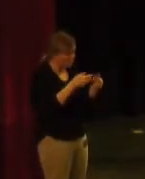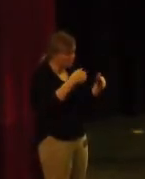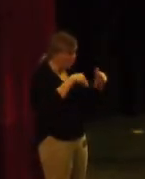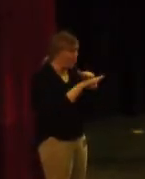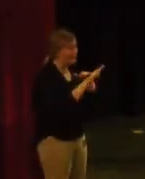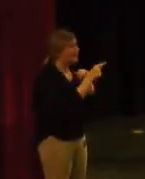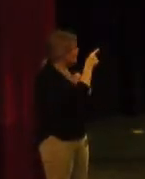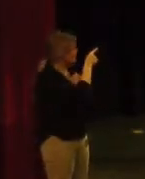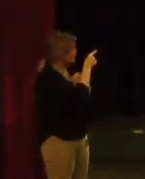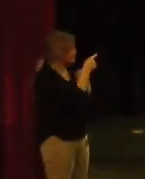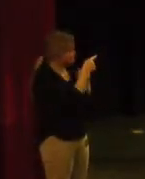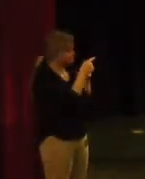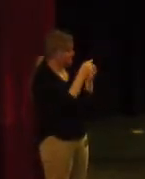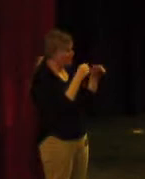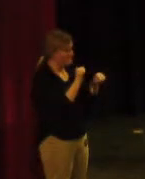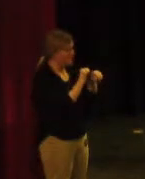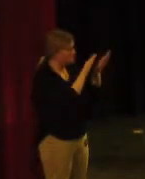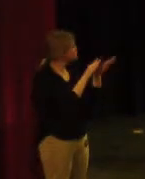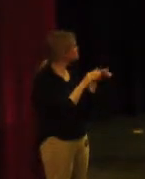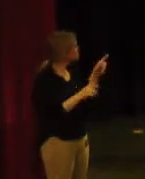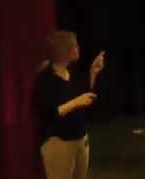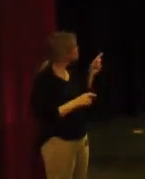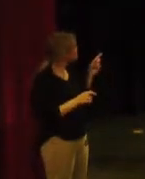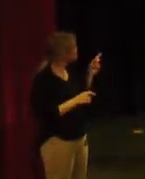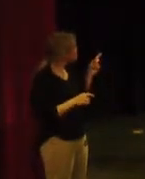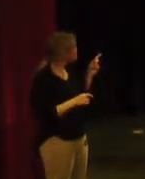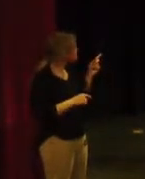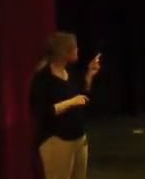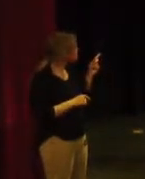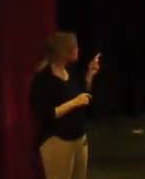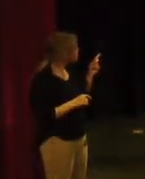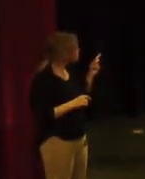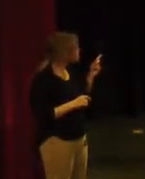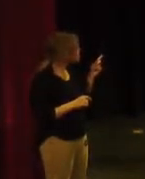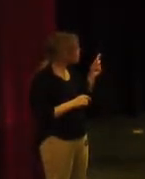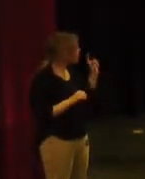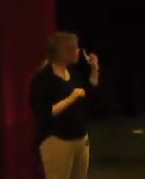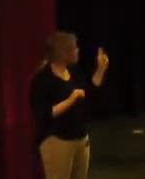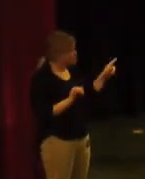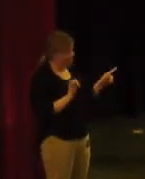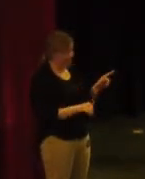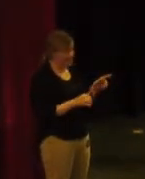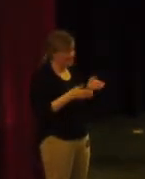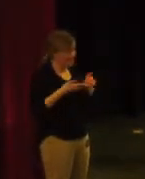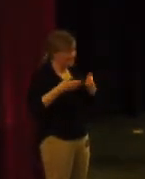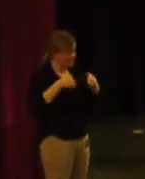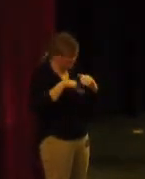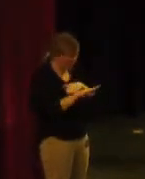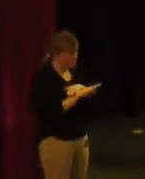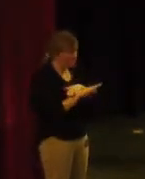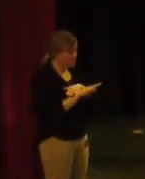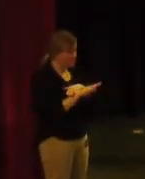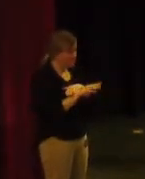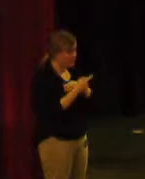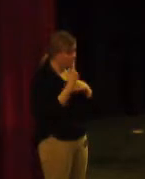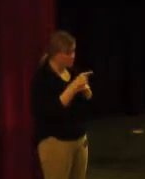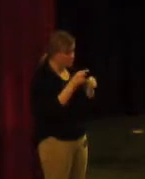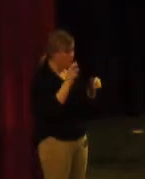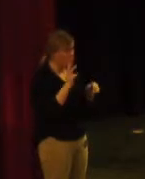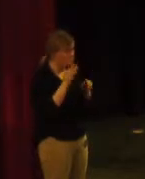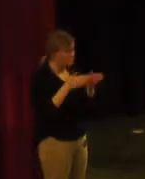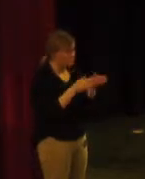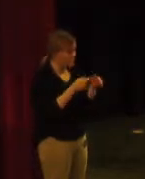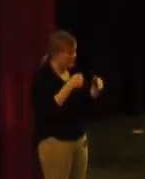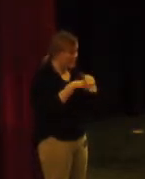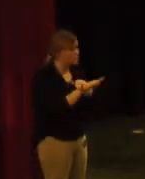end. This is a shot of El Paso del Norte, so that's the pathway into up the Rio Grande River to the United States.